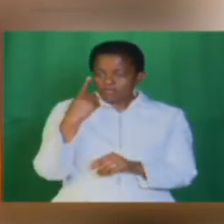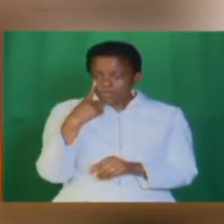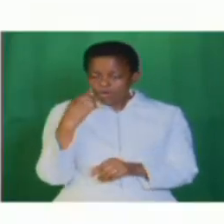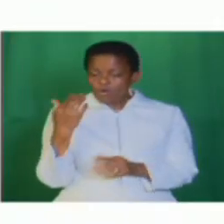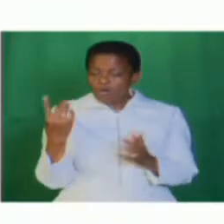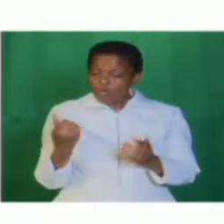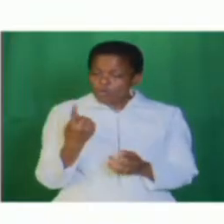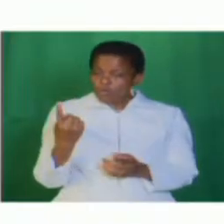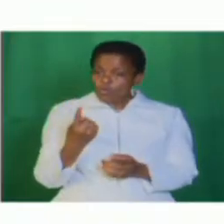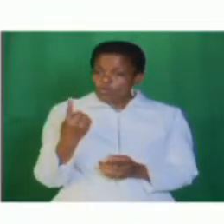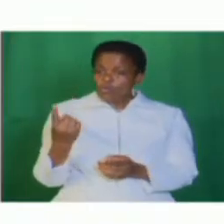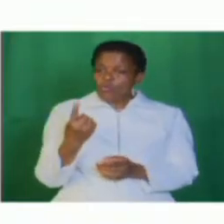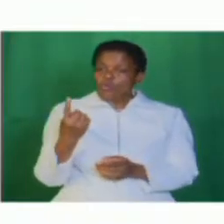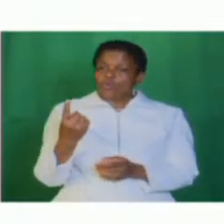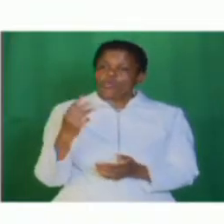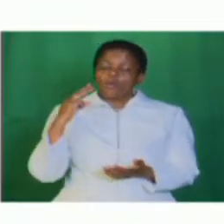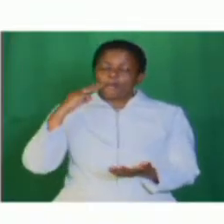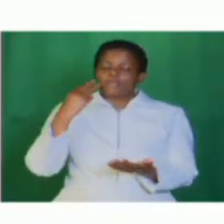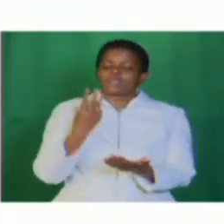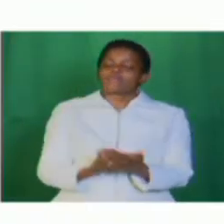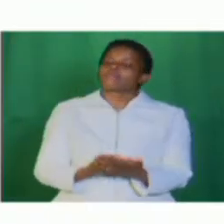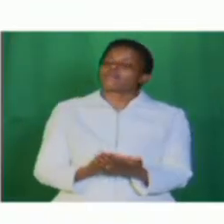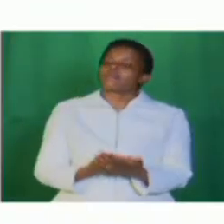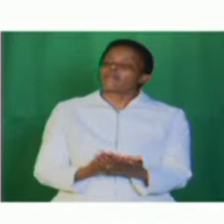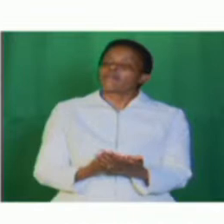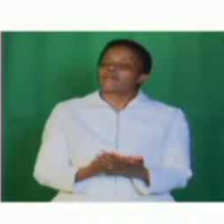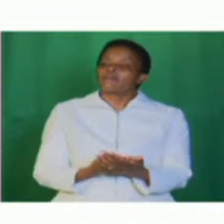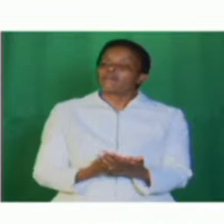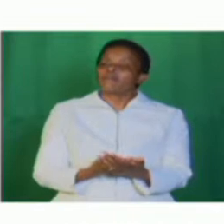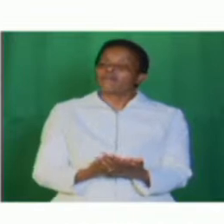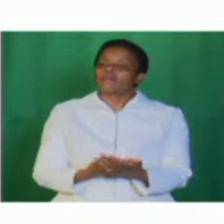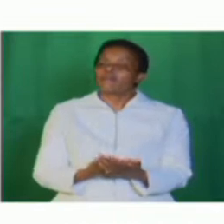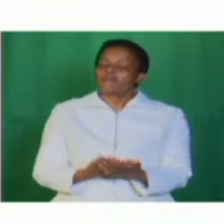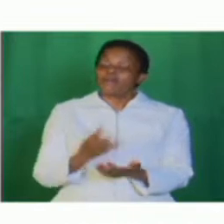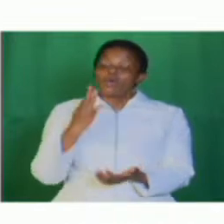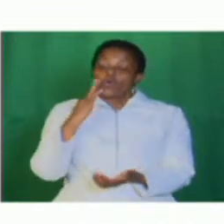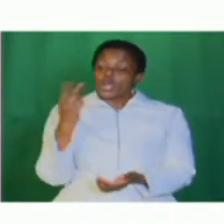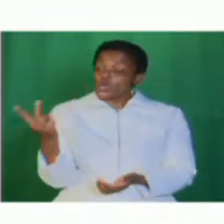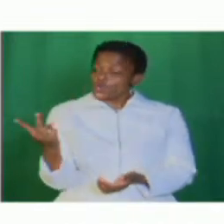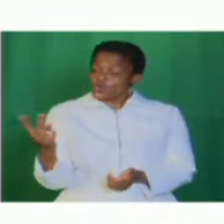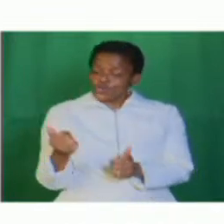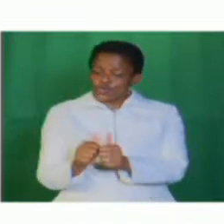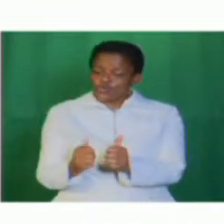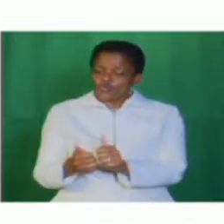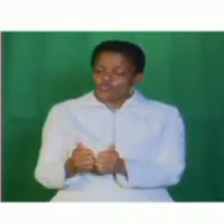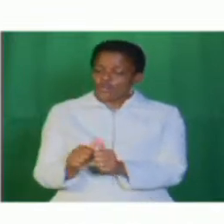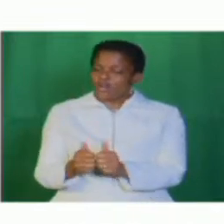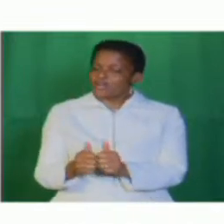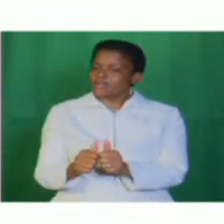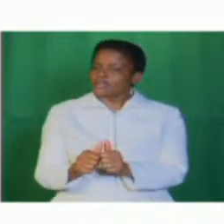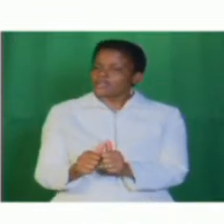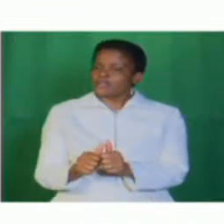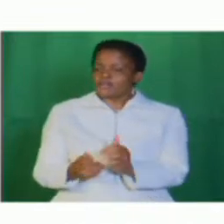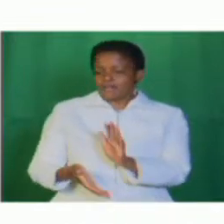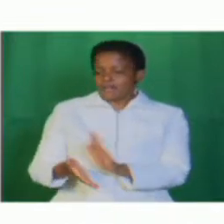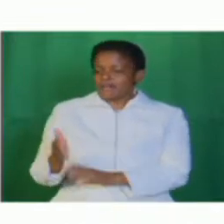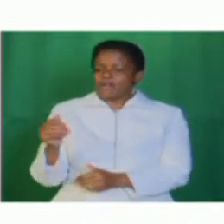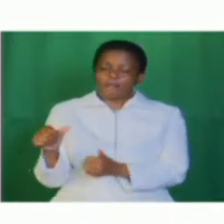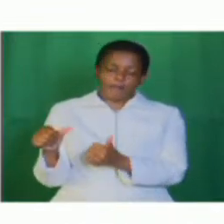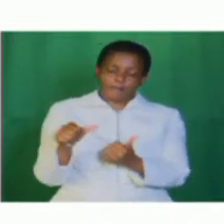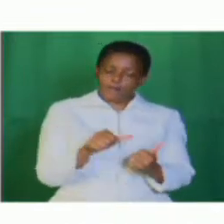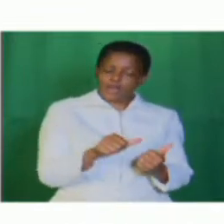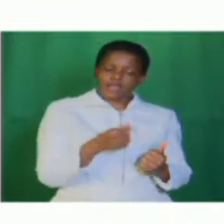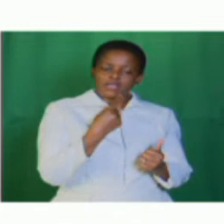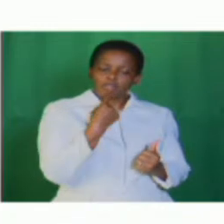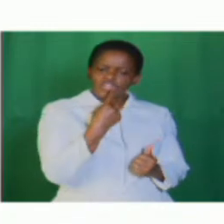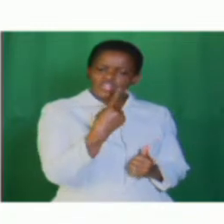Peter after that, when Cleopas and his companion went back to report